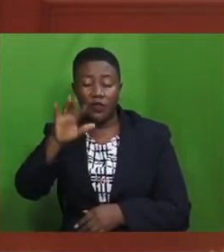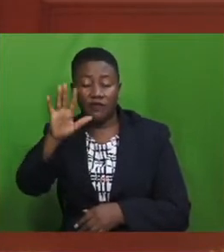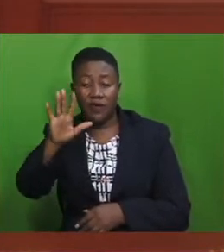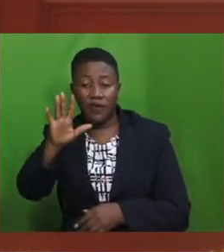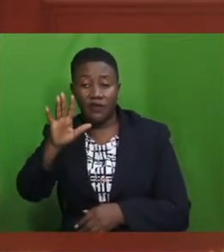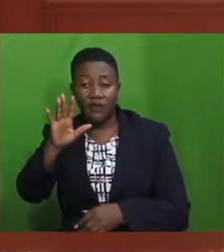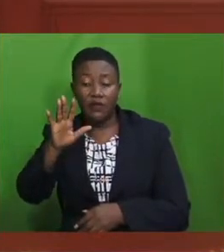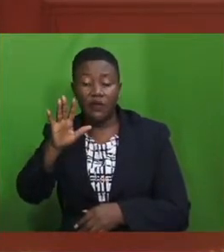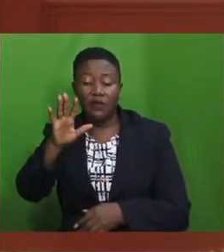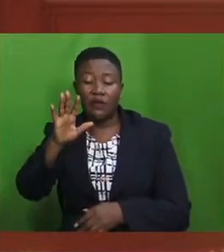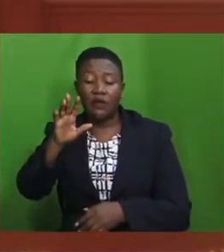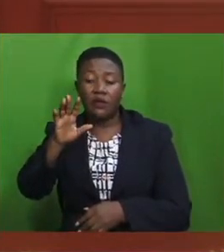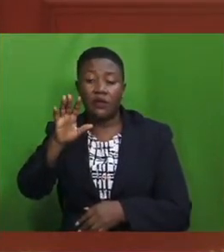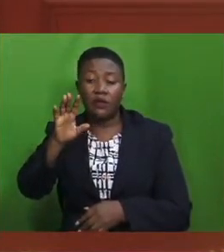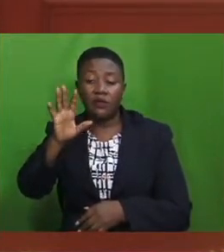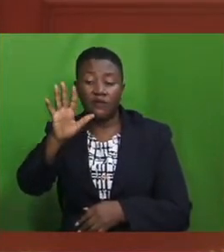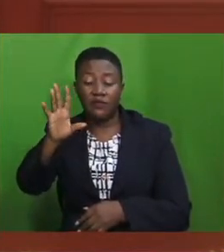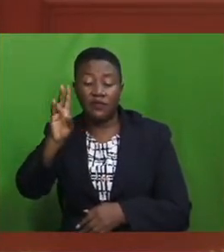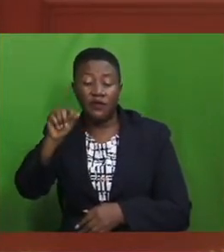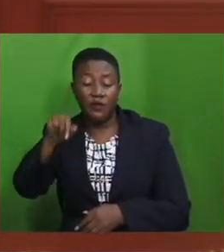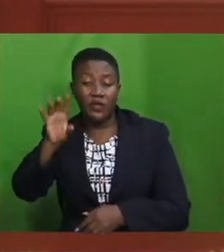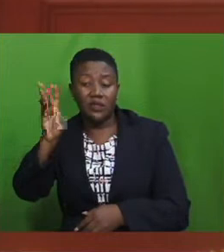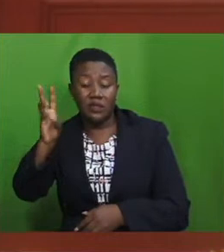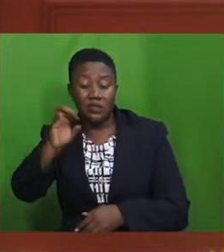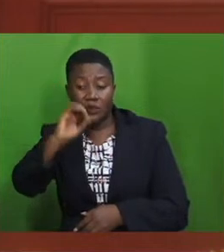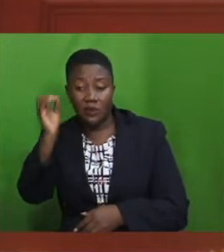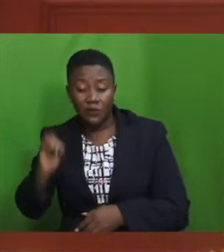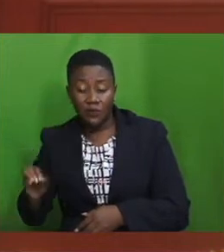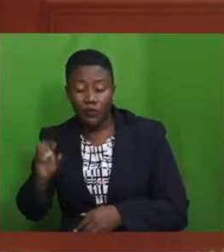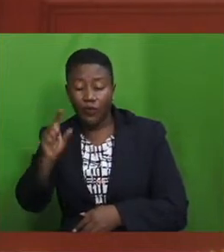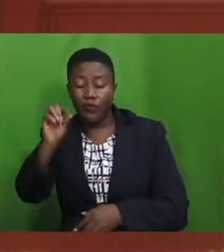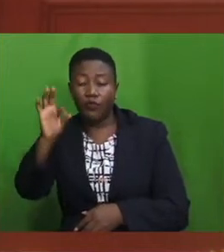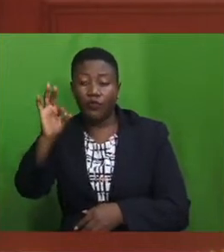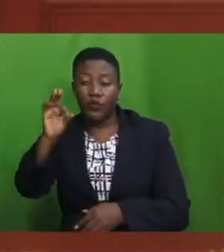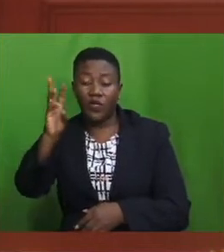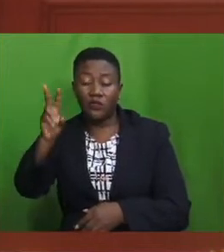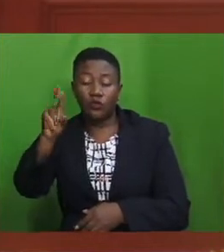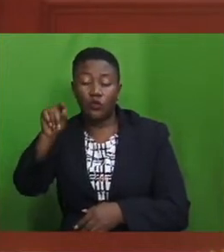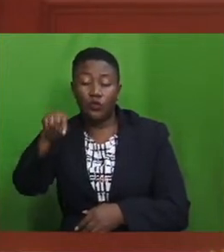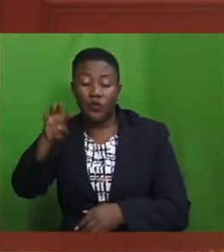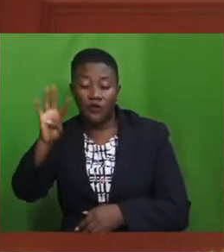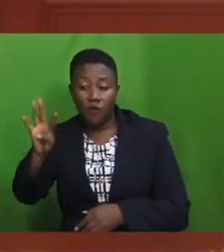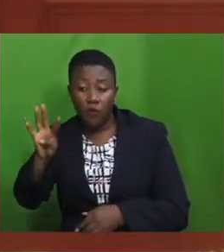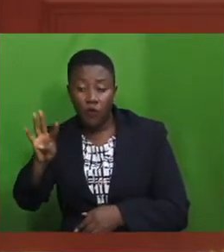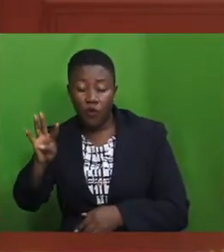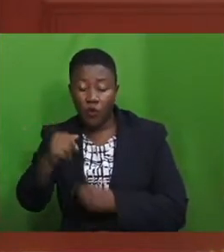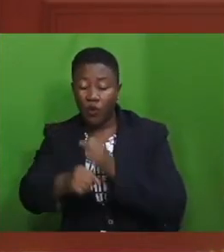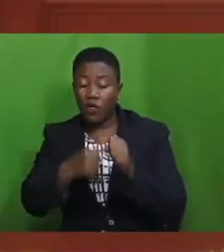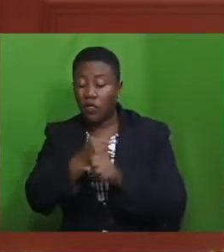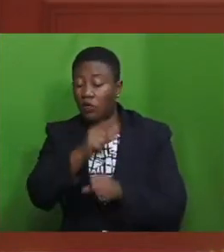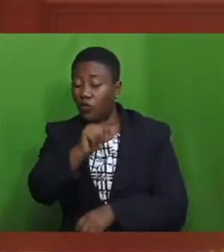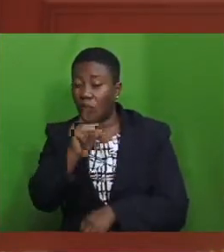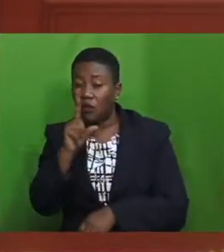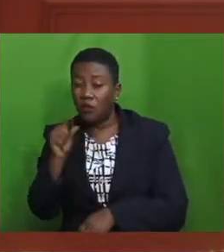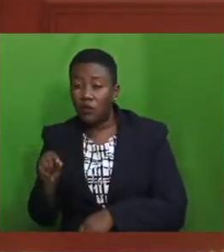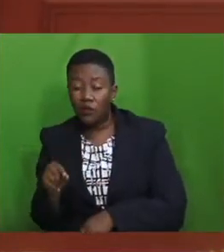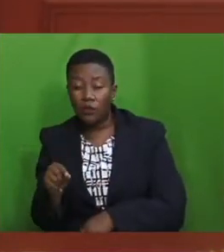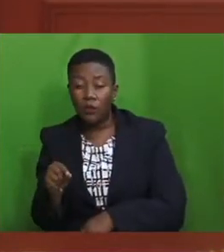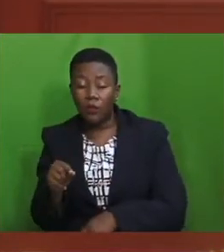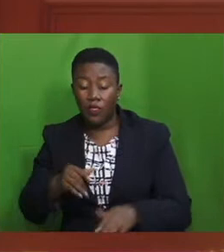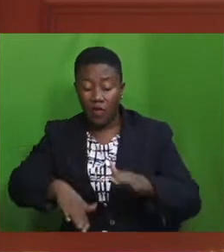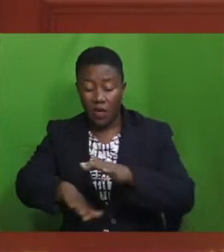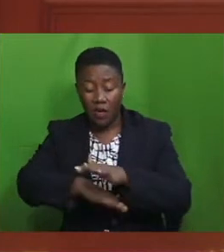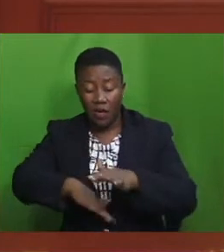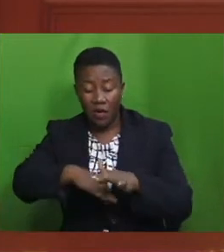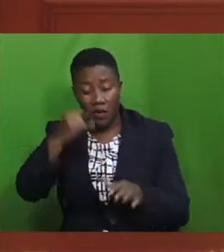2018, 57.6%, 2019, 62.4%, 2020, under Nana